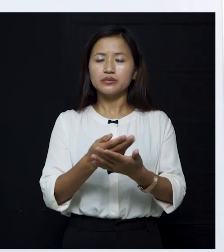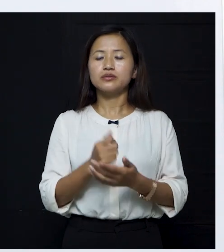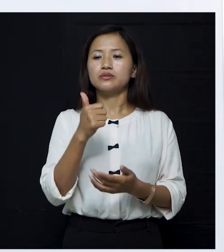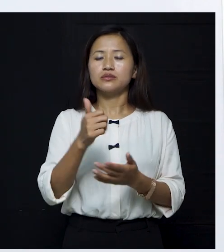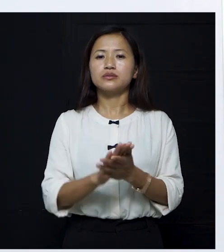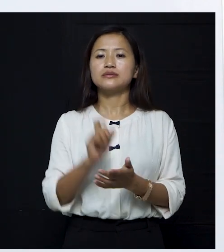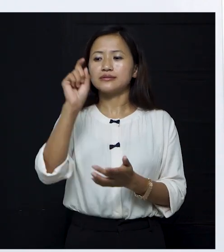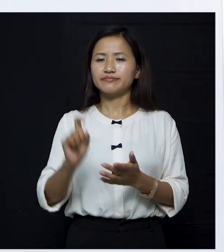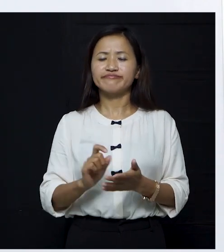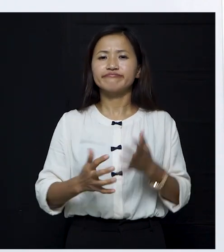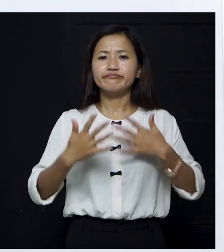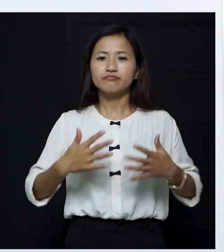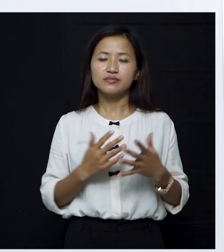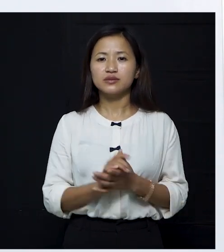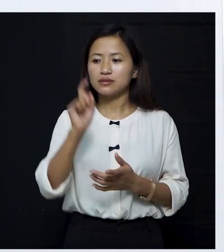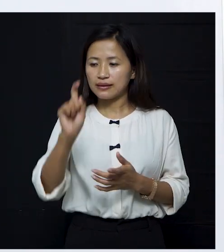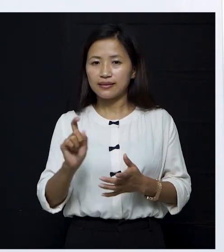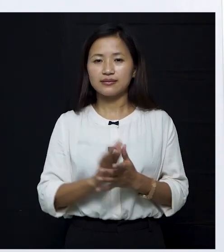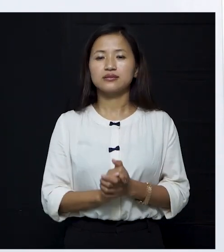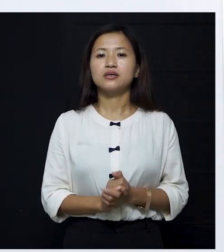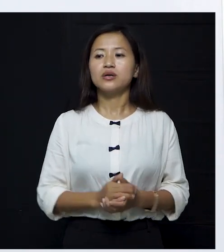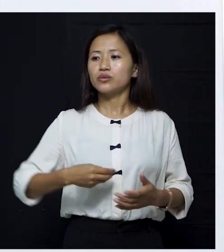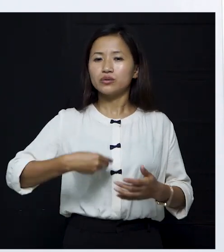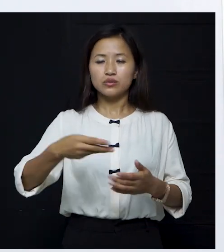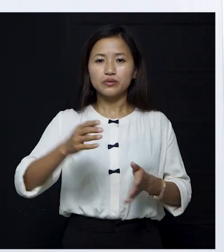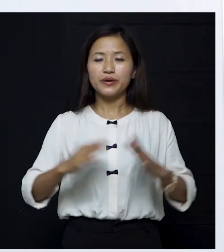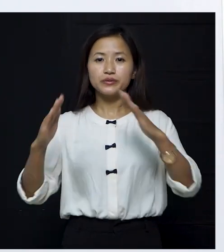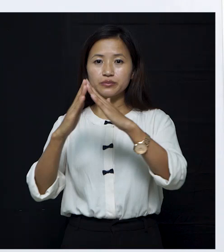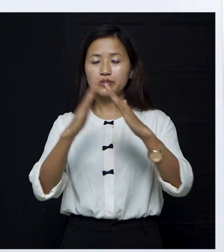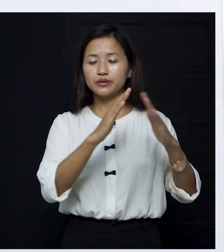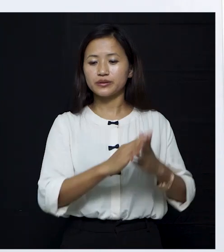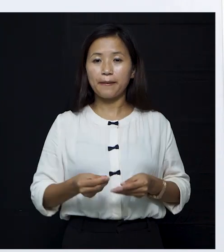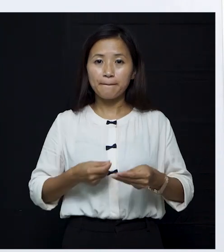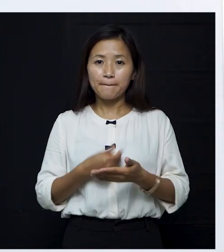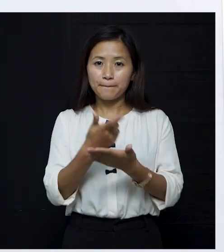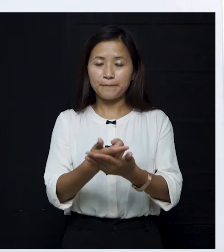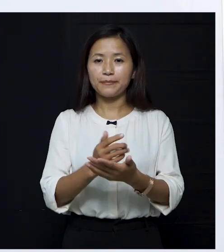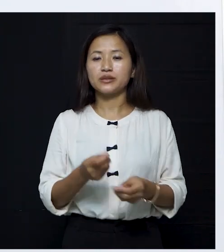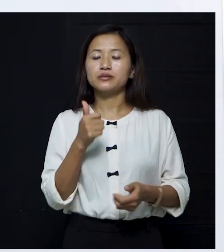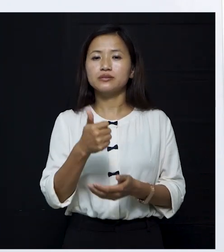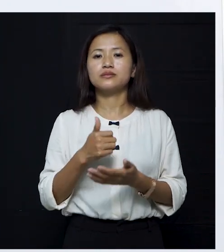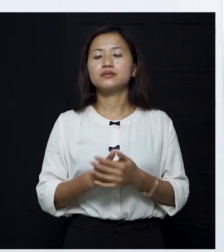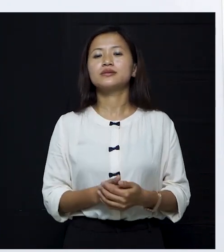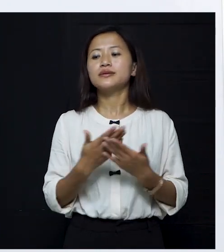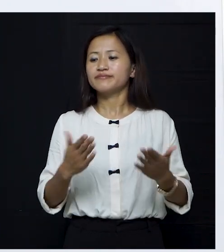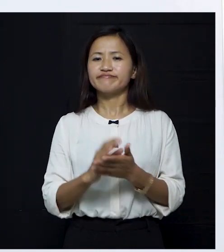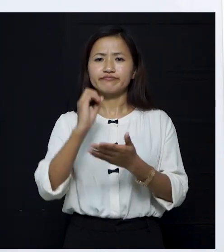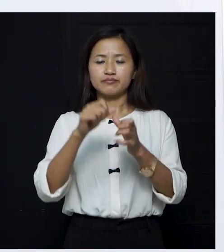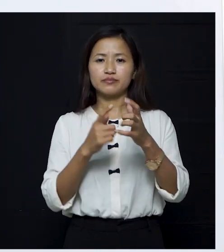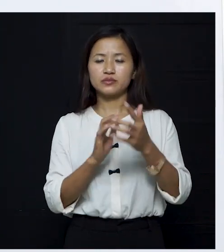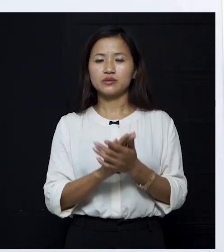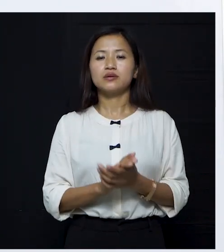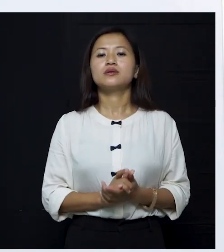satisfy our needs and our wants, we buy goods from the market. So we are in that category, okay? So that is